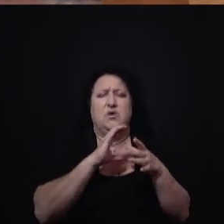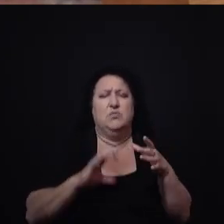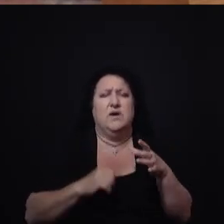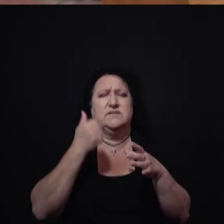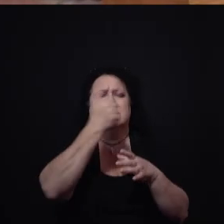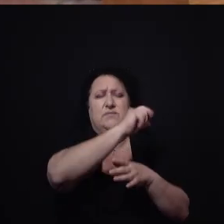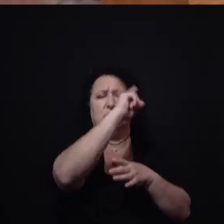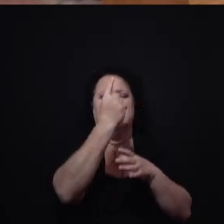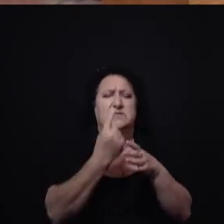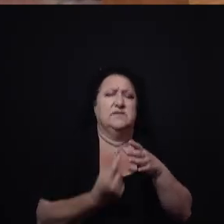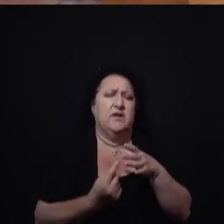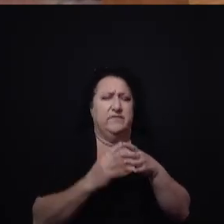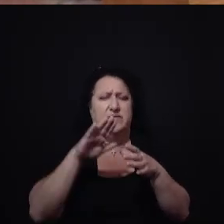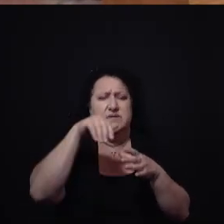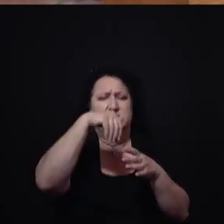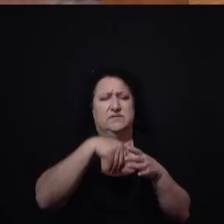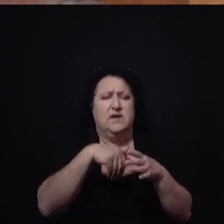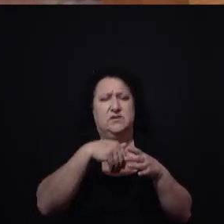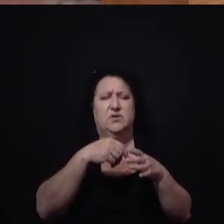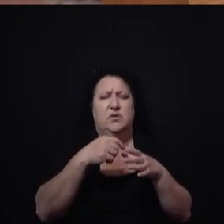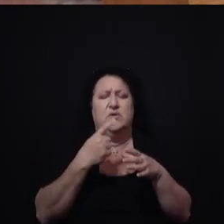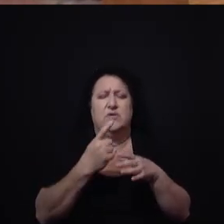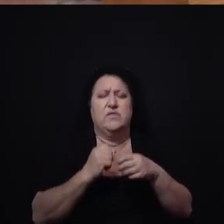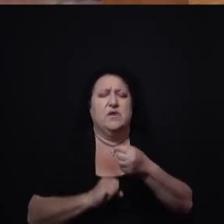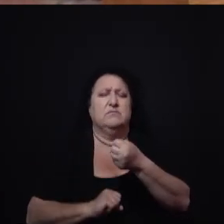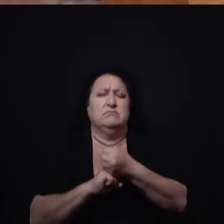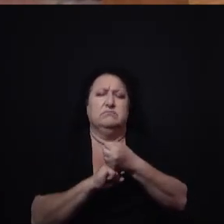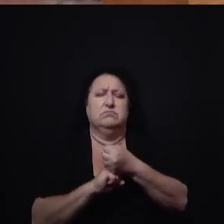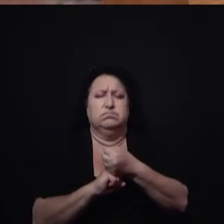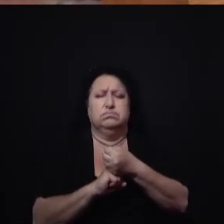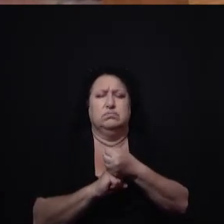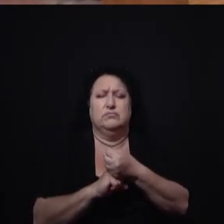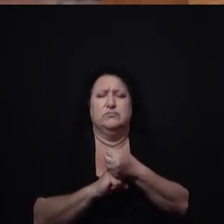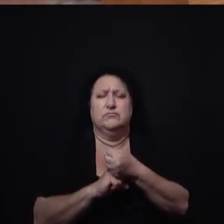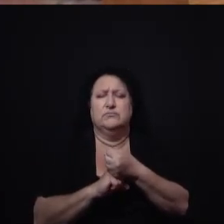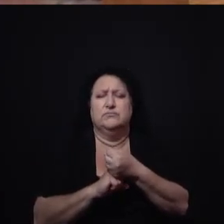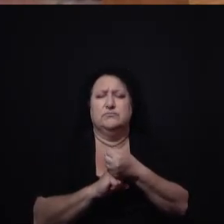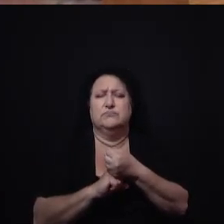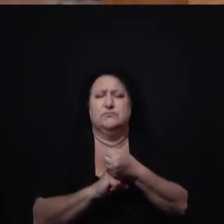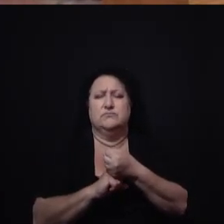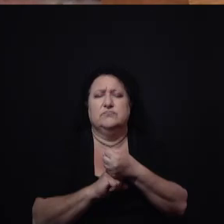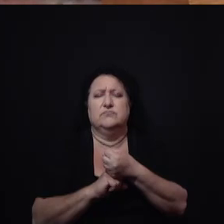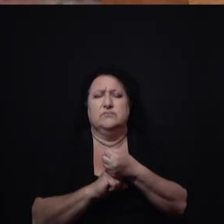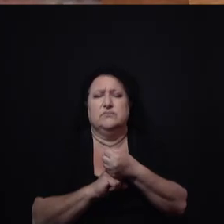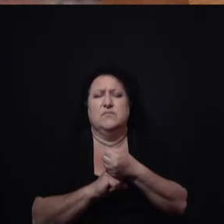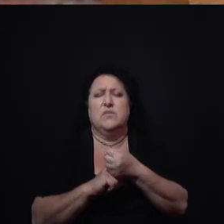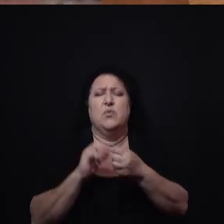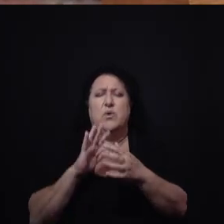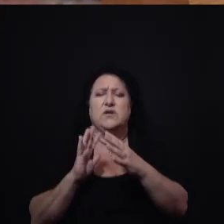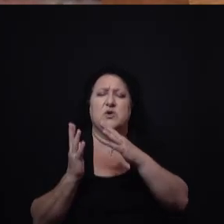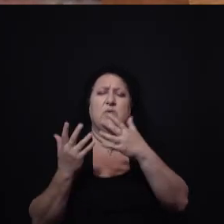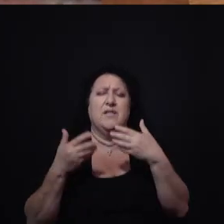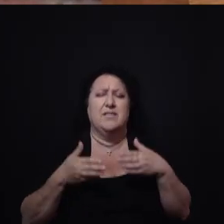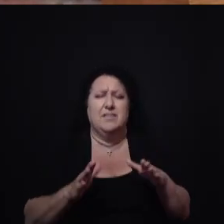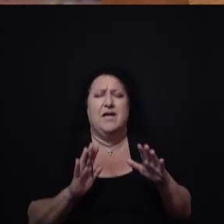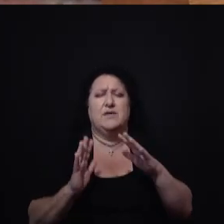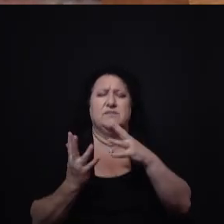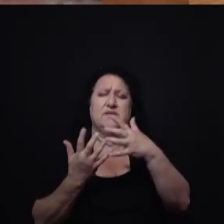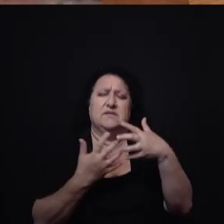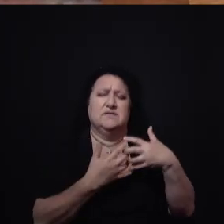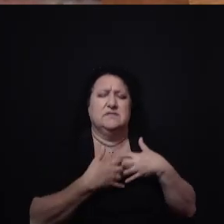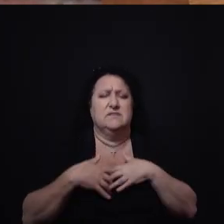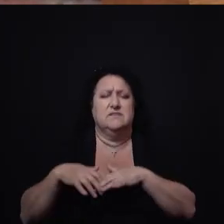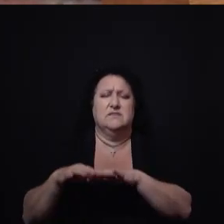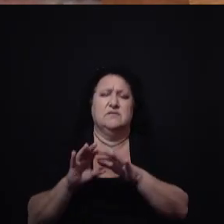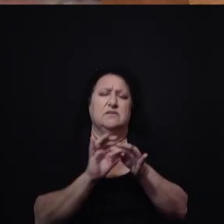the one who holds it all together as you build this up, oh God, to be your dwelling place for you, Holy